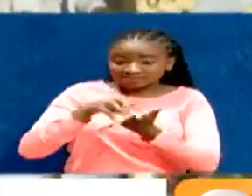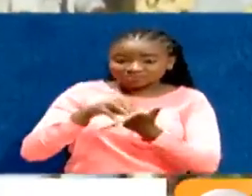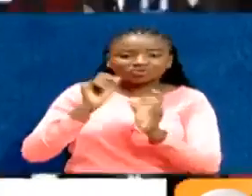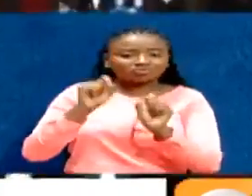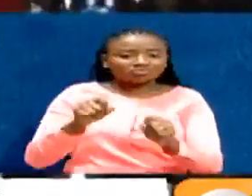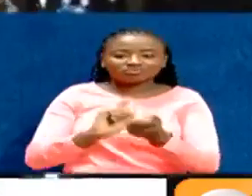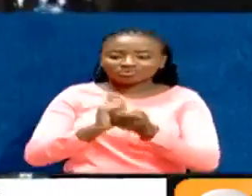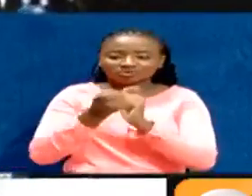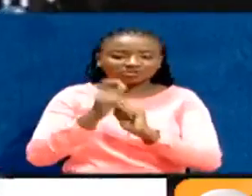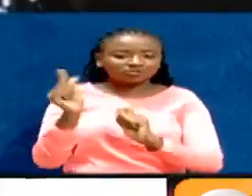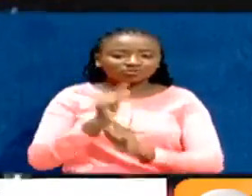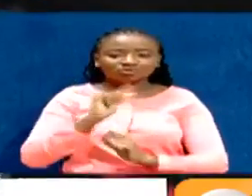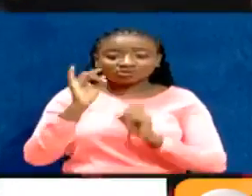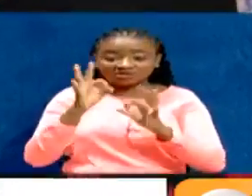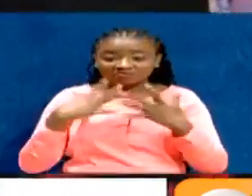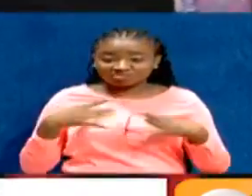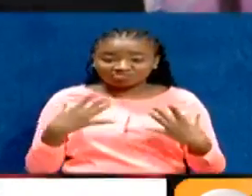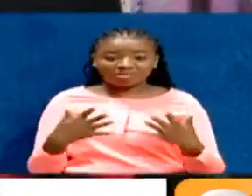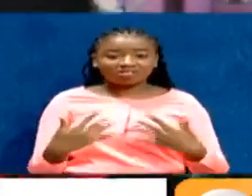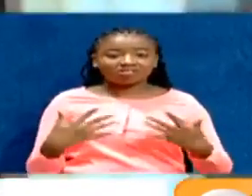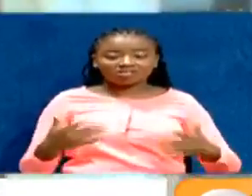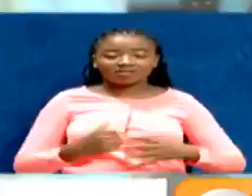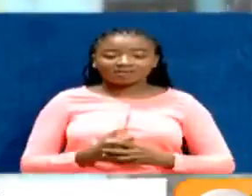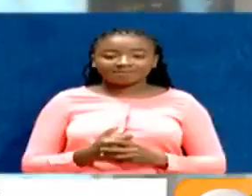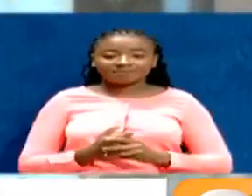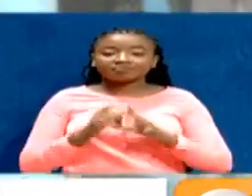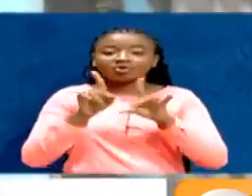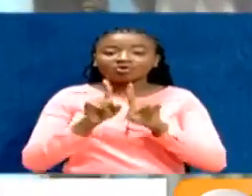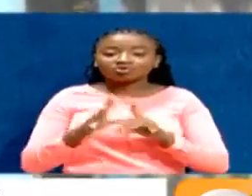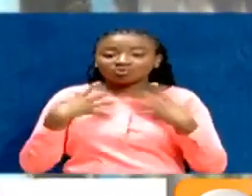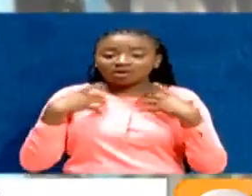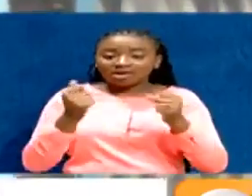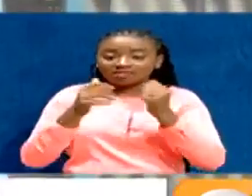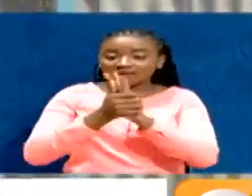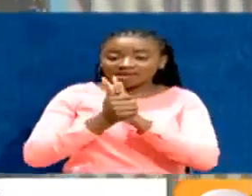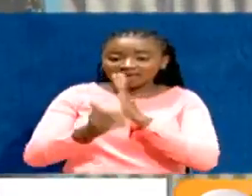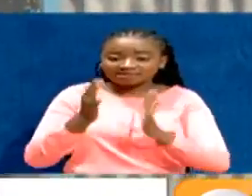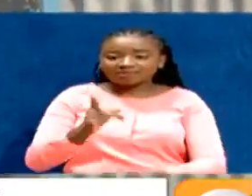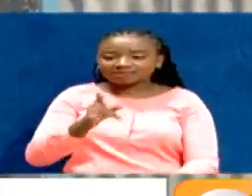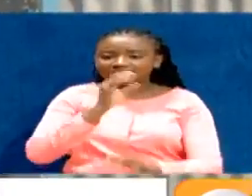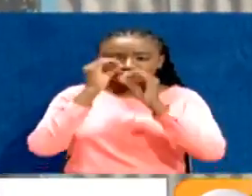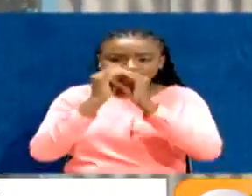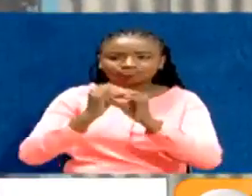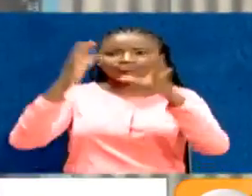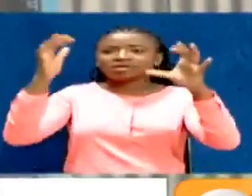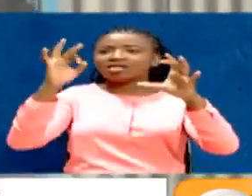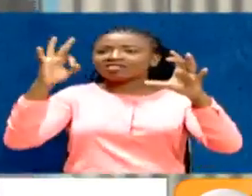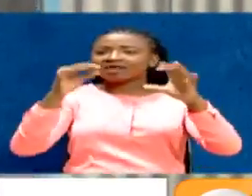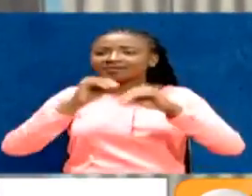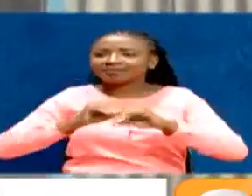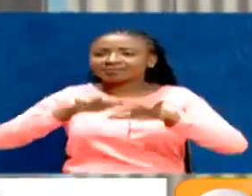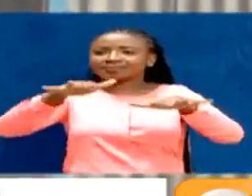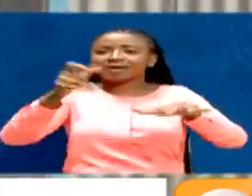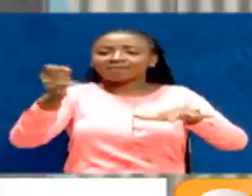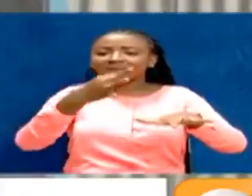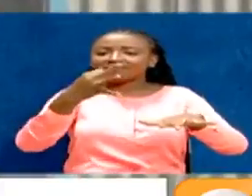quickly change if people drop their guard. Health experts had projected that the third wave would peak in mid-May, with